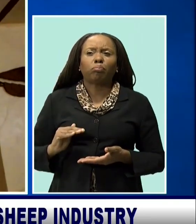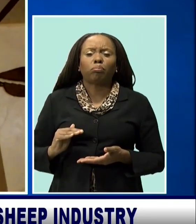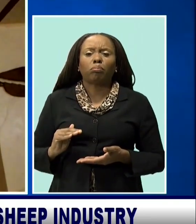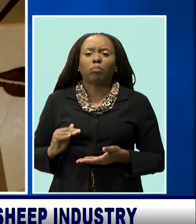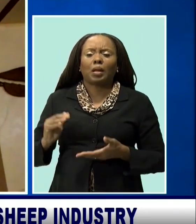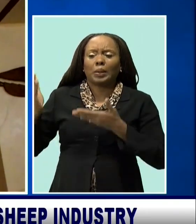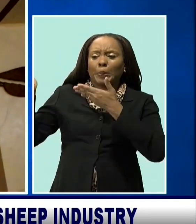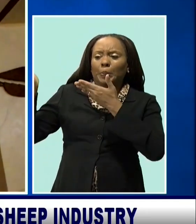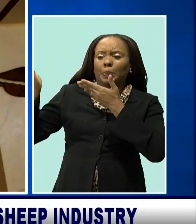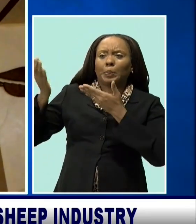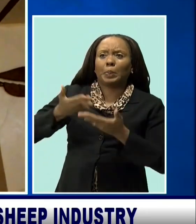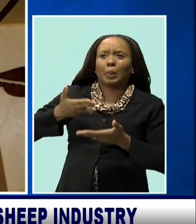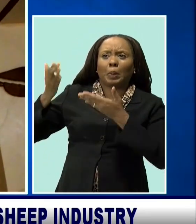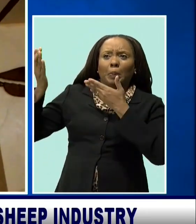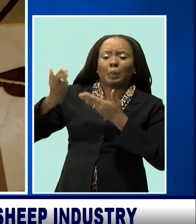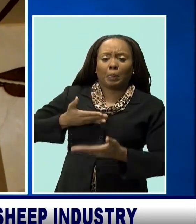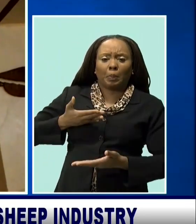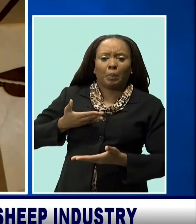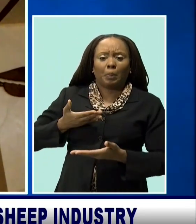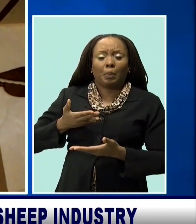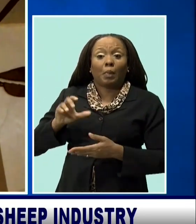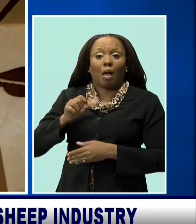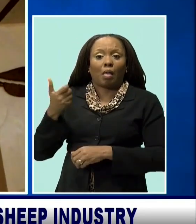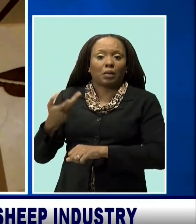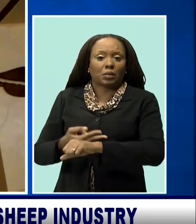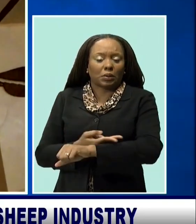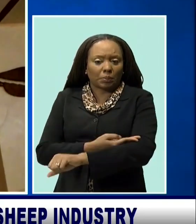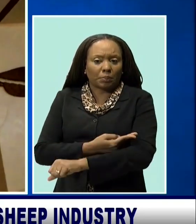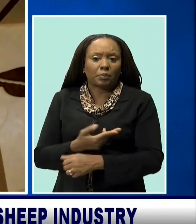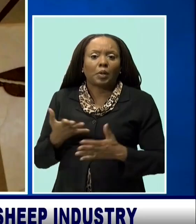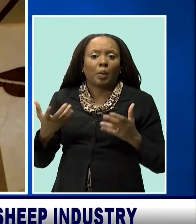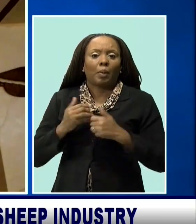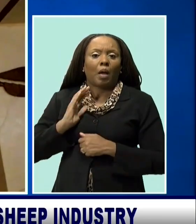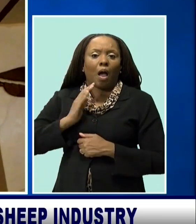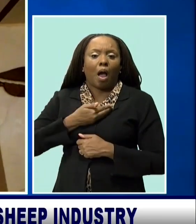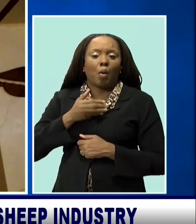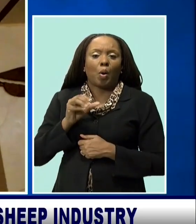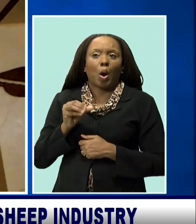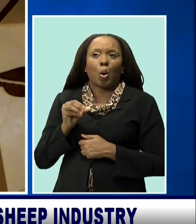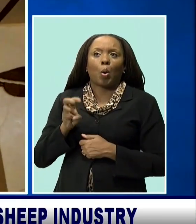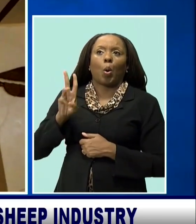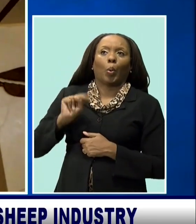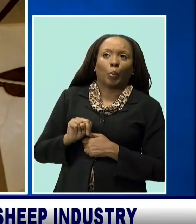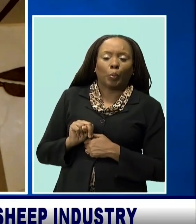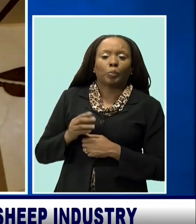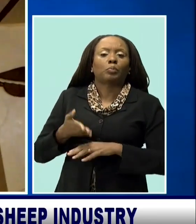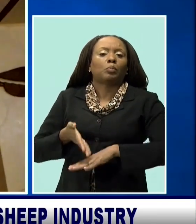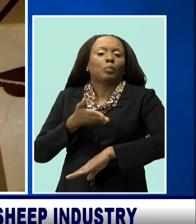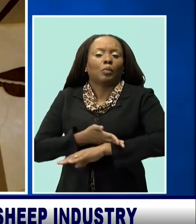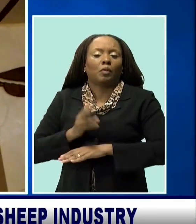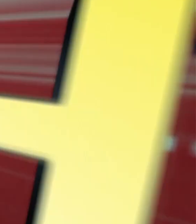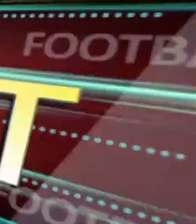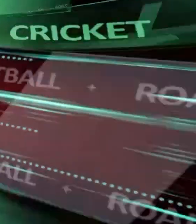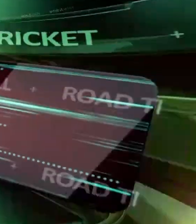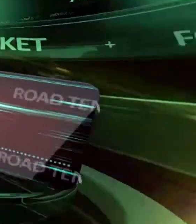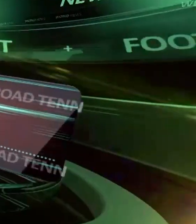imports, and also that we could, in doing so, improve our food security.